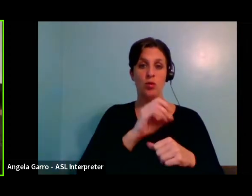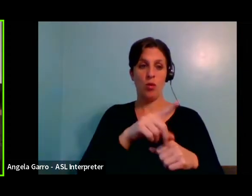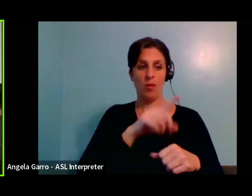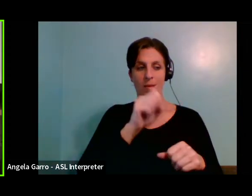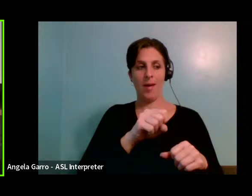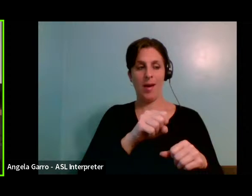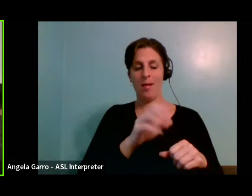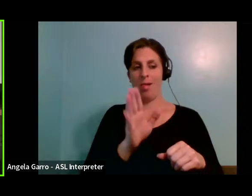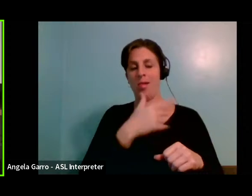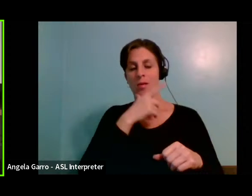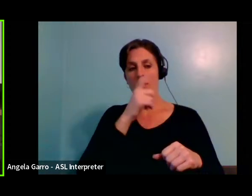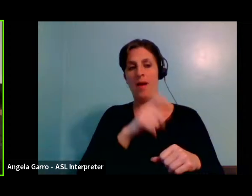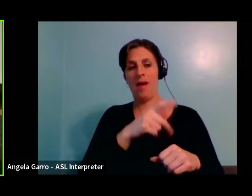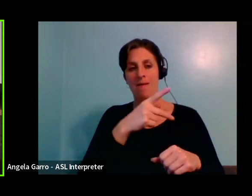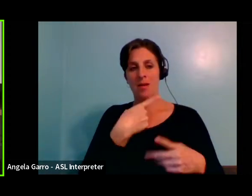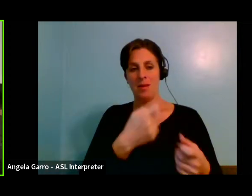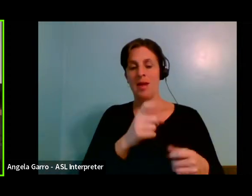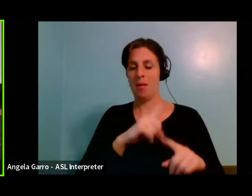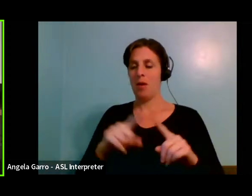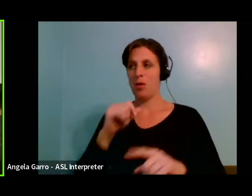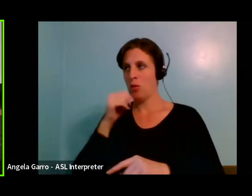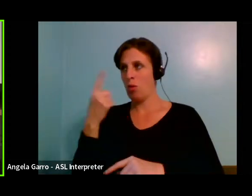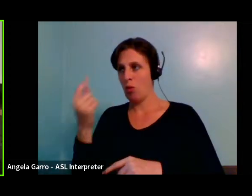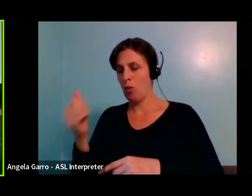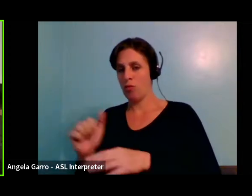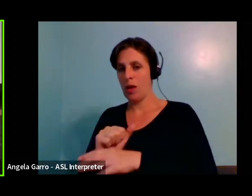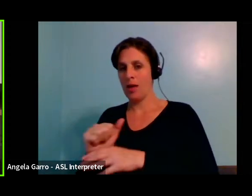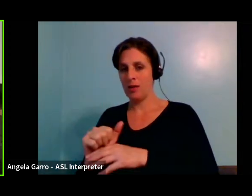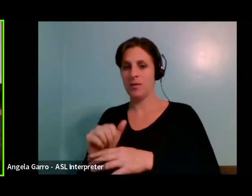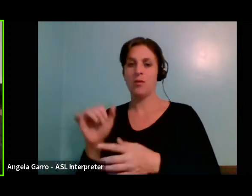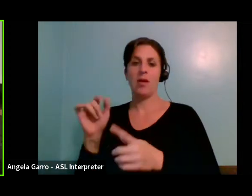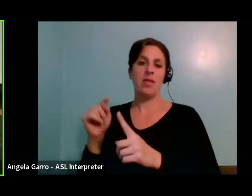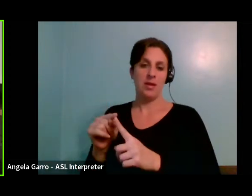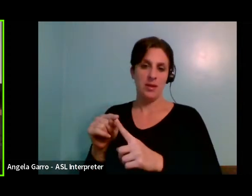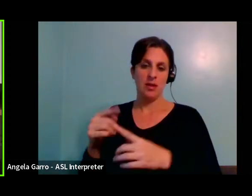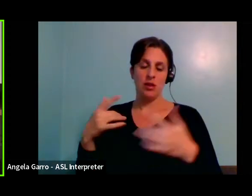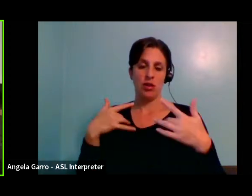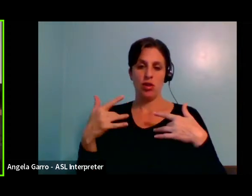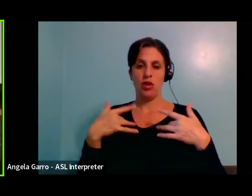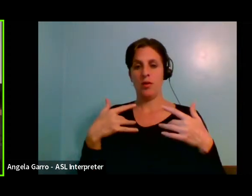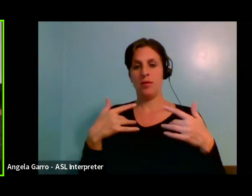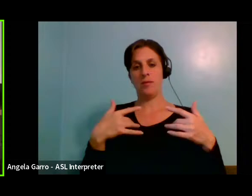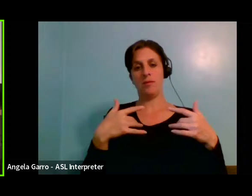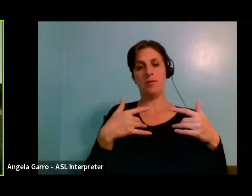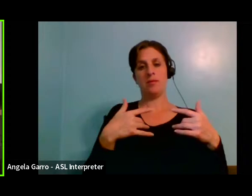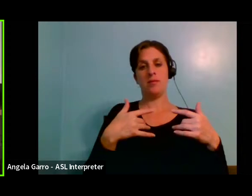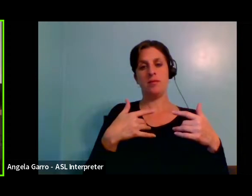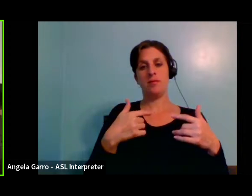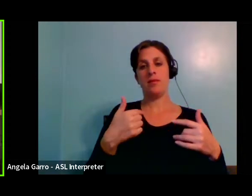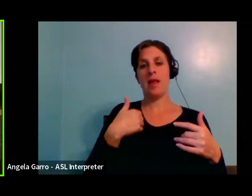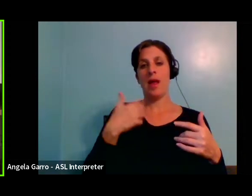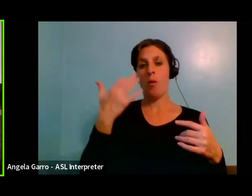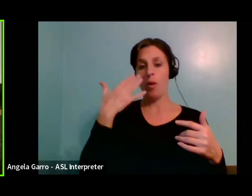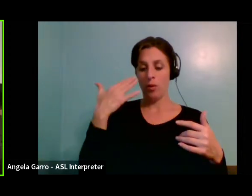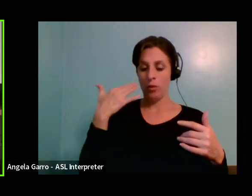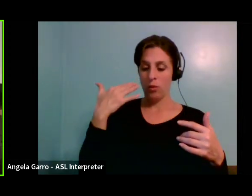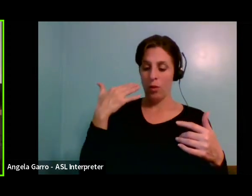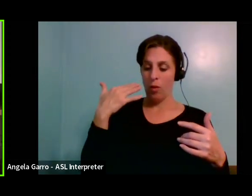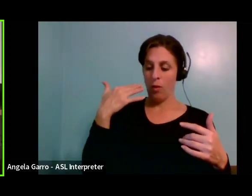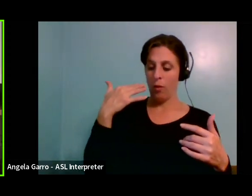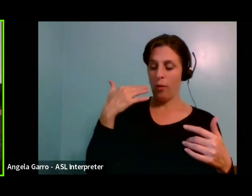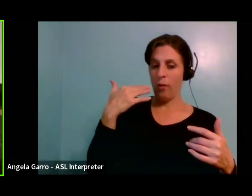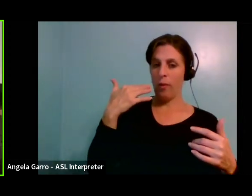PE and not going to practice. So that is a concern. I'd like to know